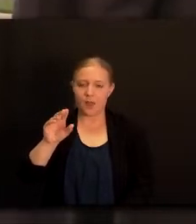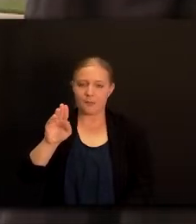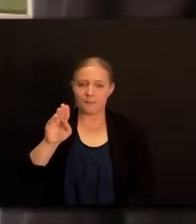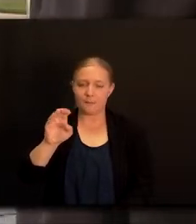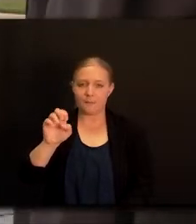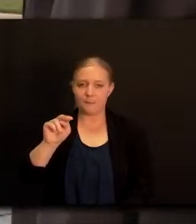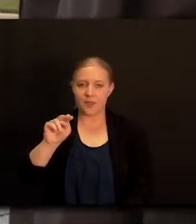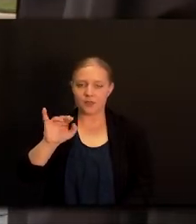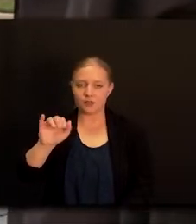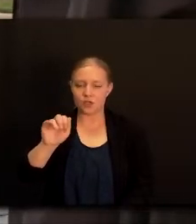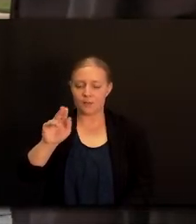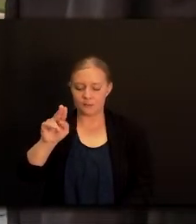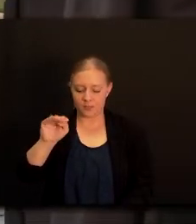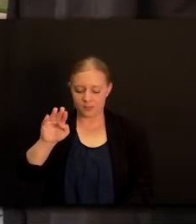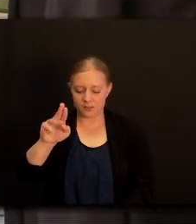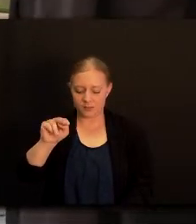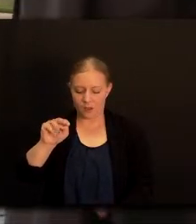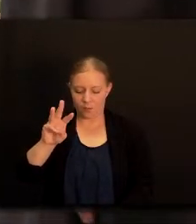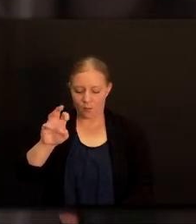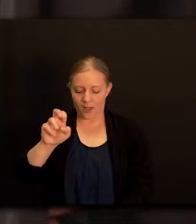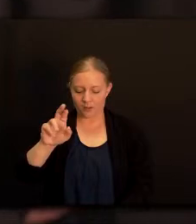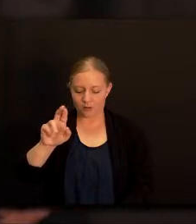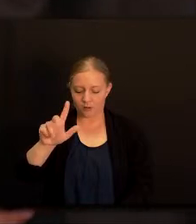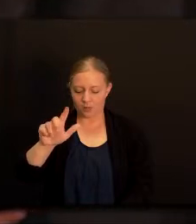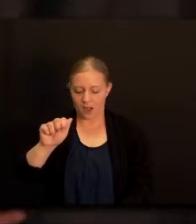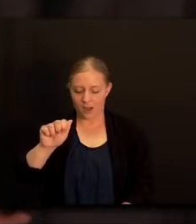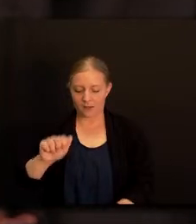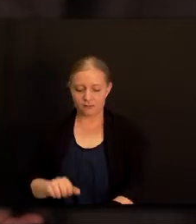Benjamin Eli Wackerla.